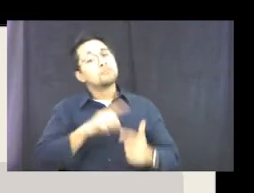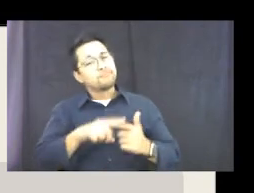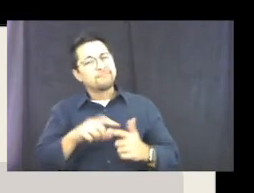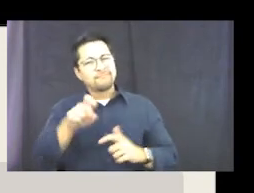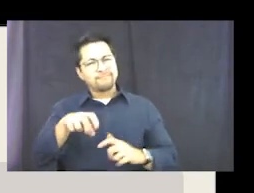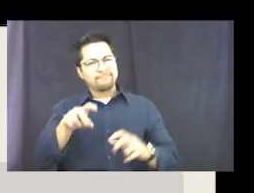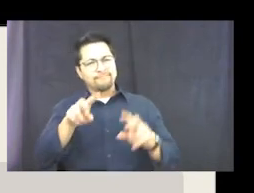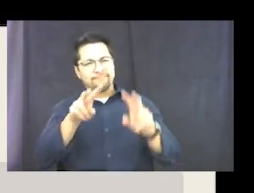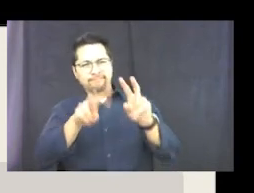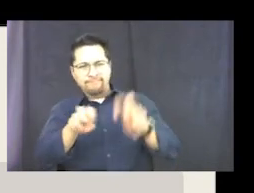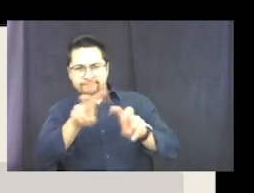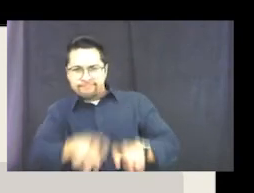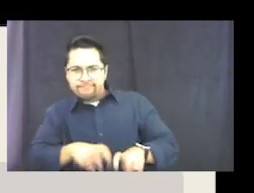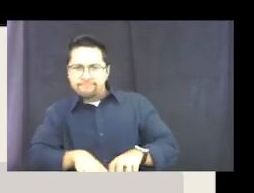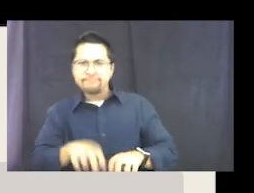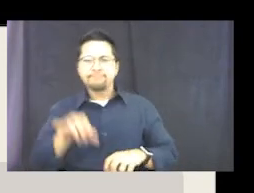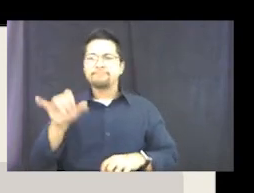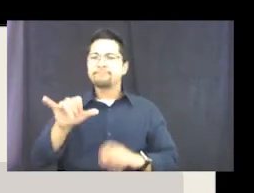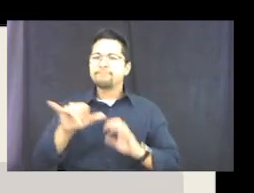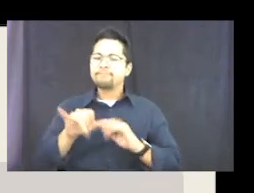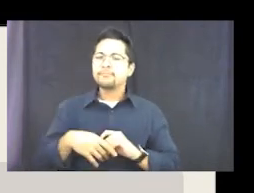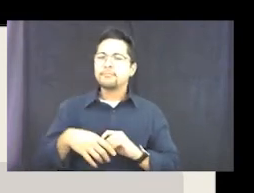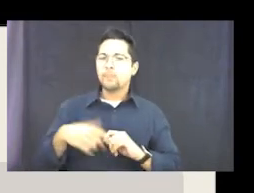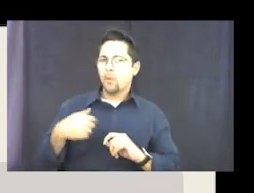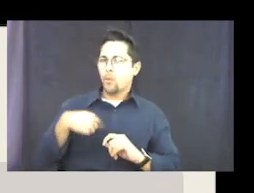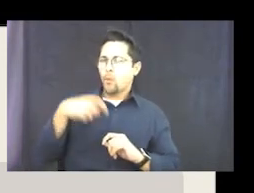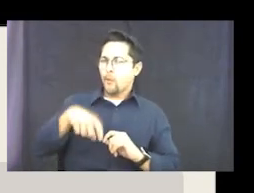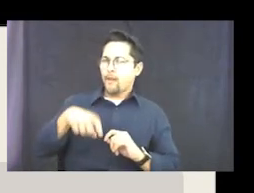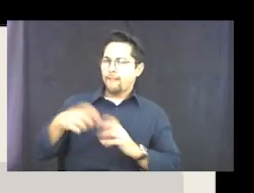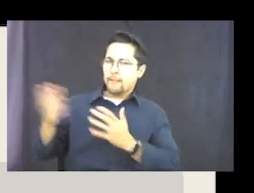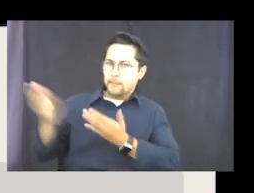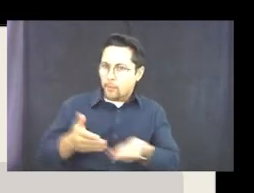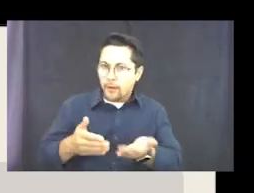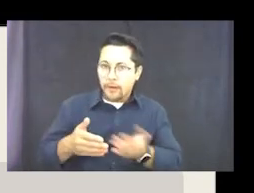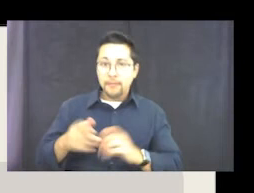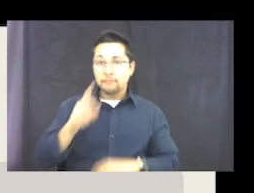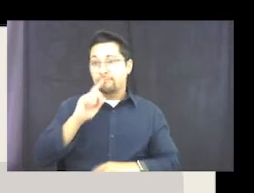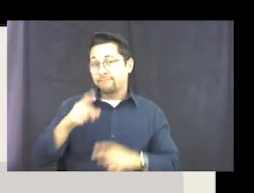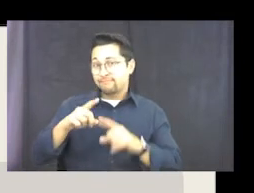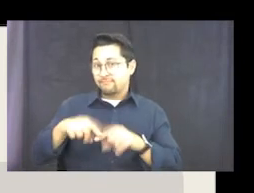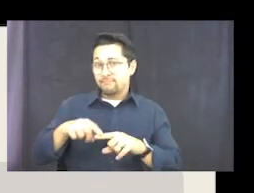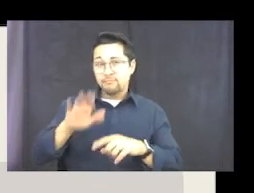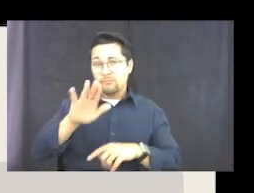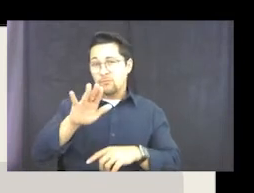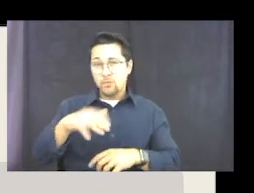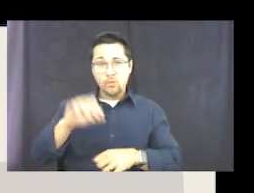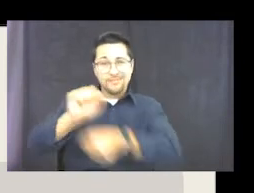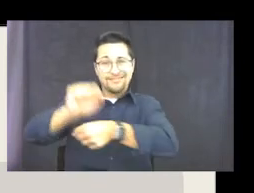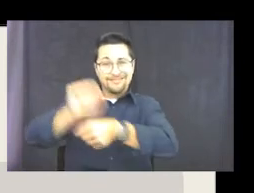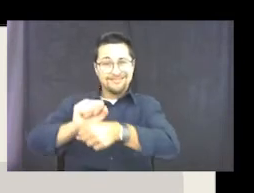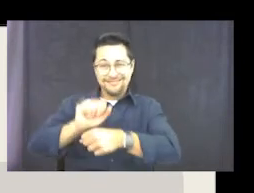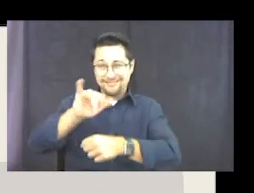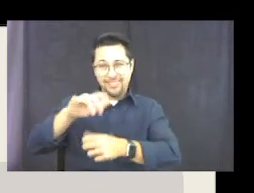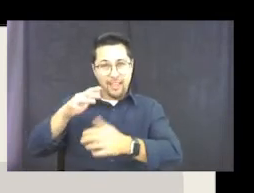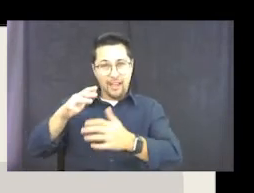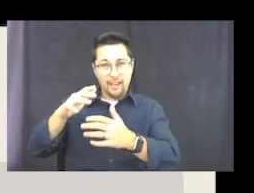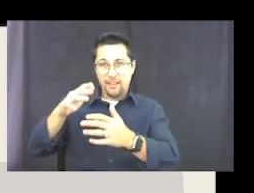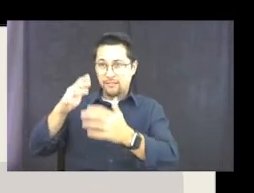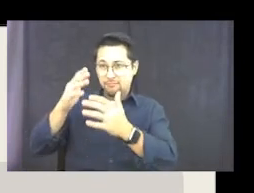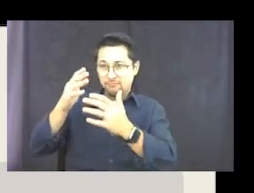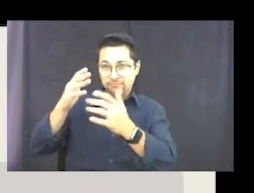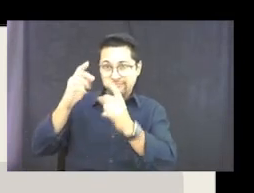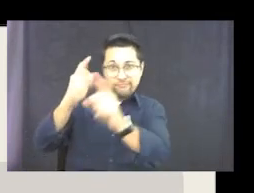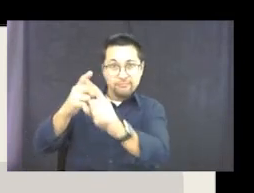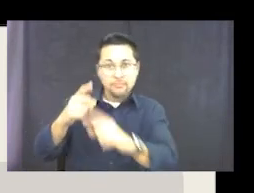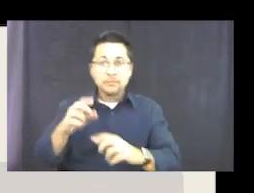related to the situation. For example, what do I need to bring? This depends on what your overall task is that needs to be accomplished. So, to